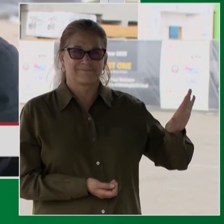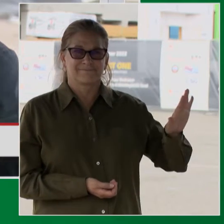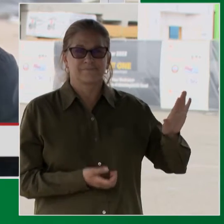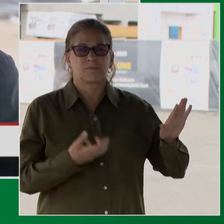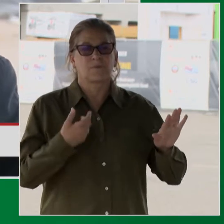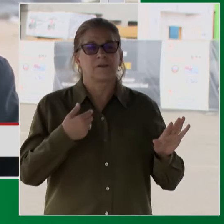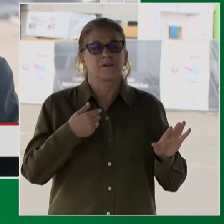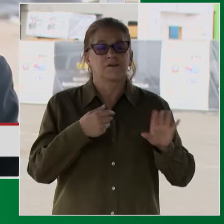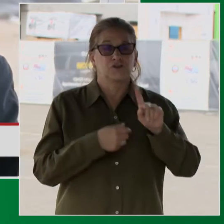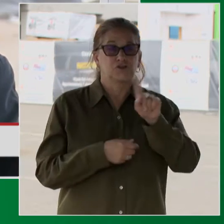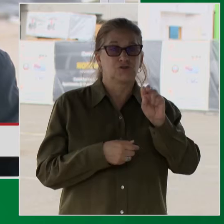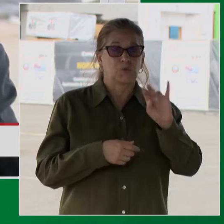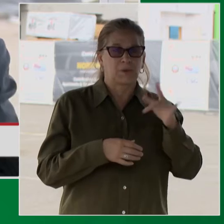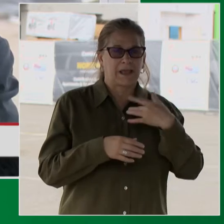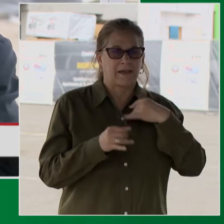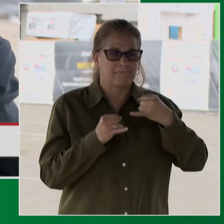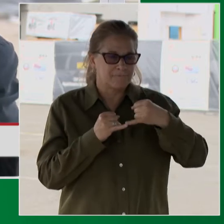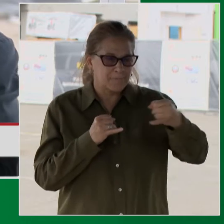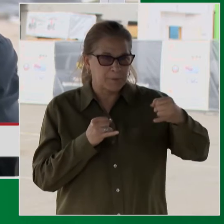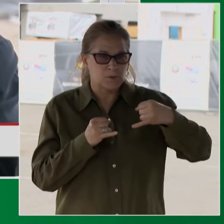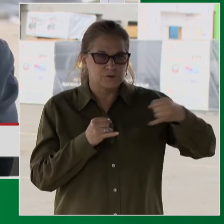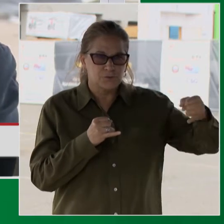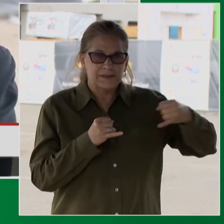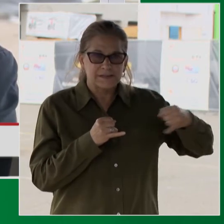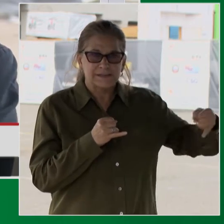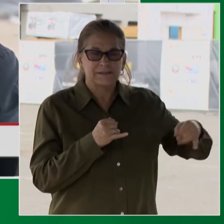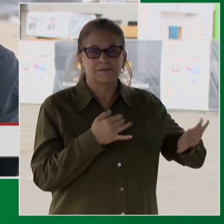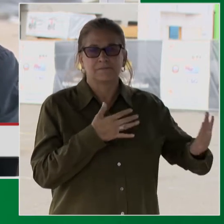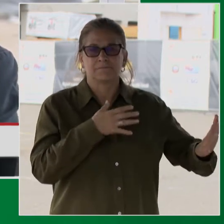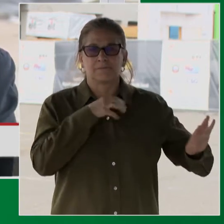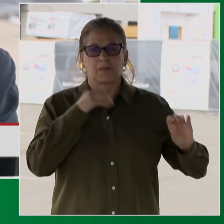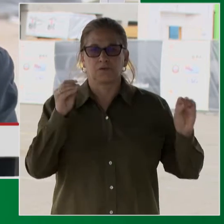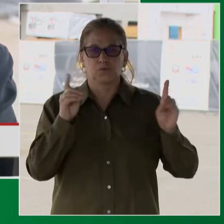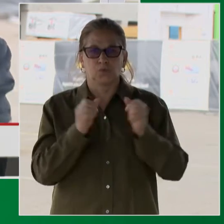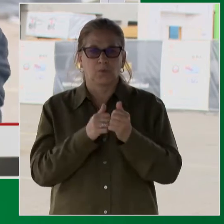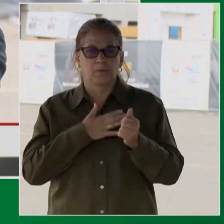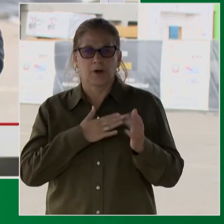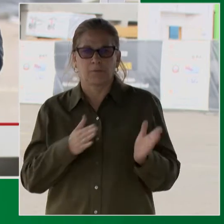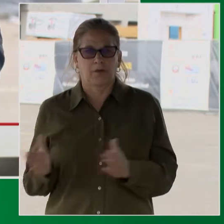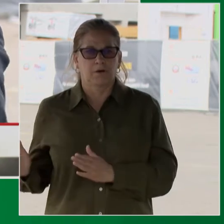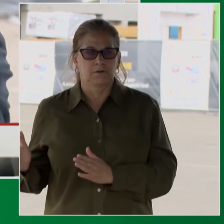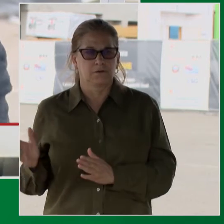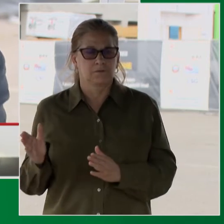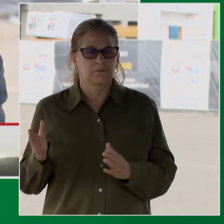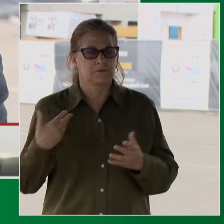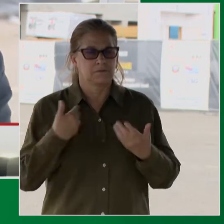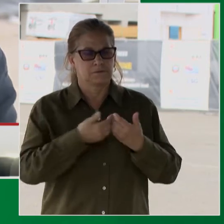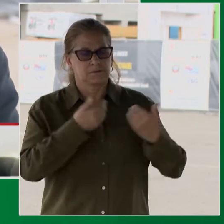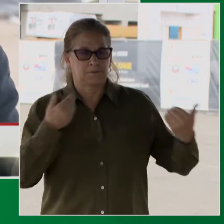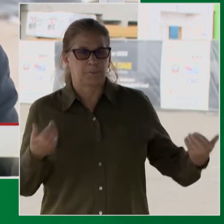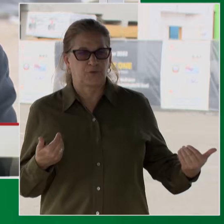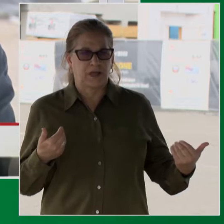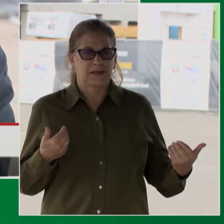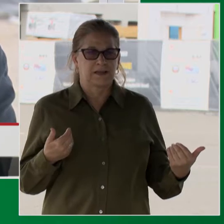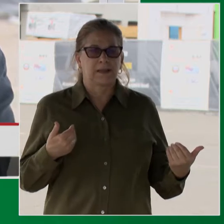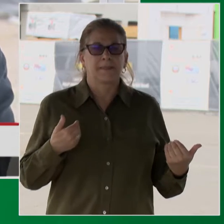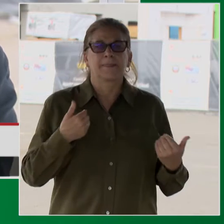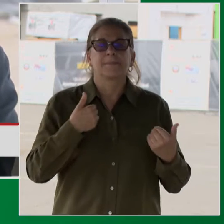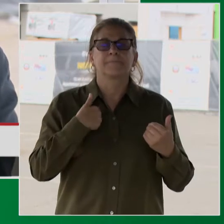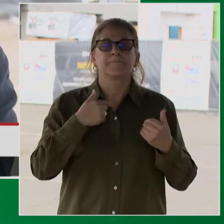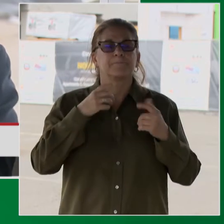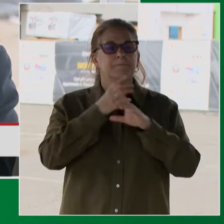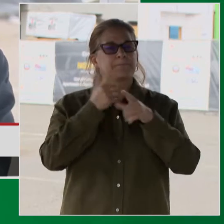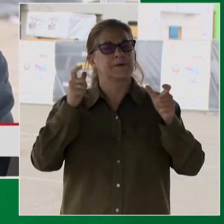cannot be inconsistent with the comp plan. In other words, it has to be consistent with the comp plan. So the comp plan sets out the high level goals